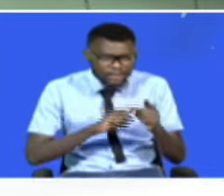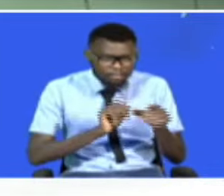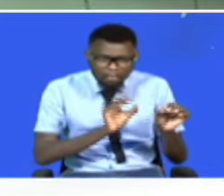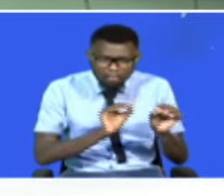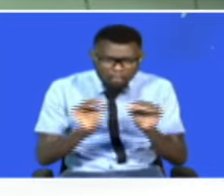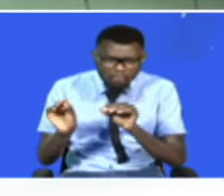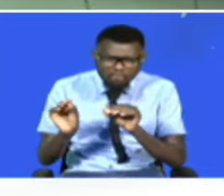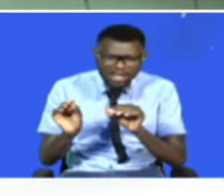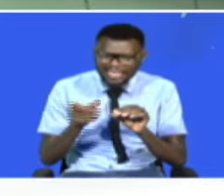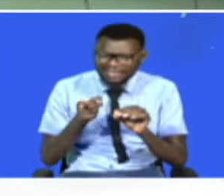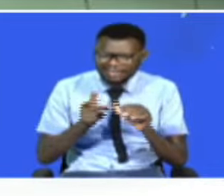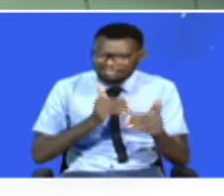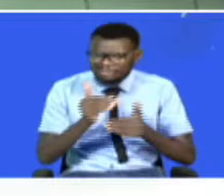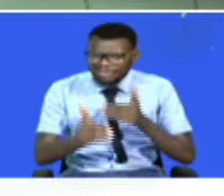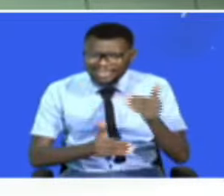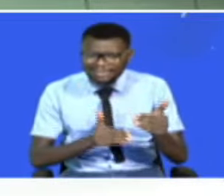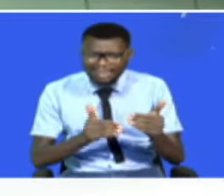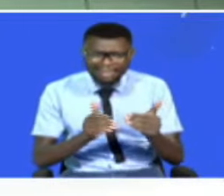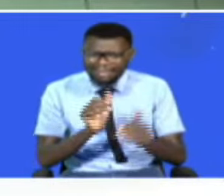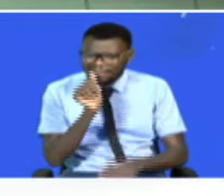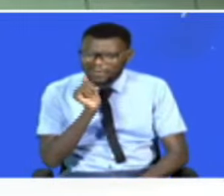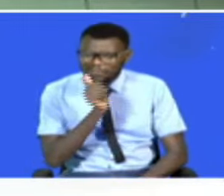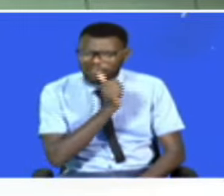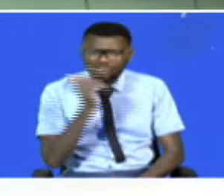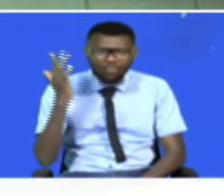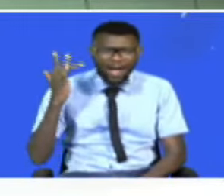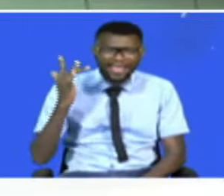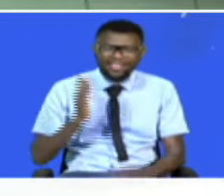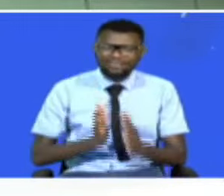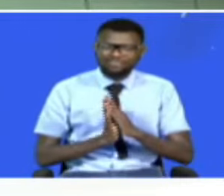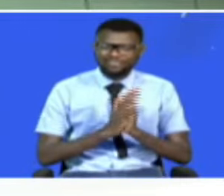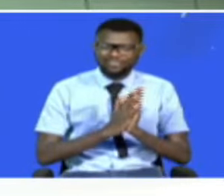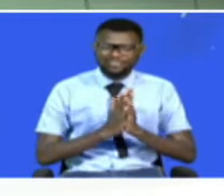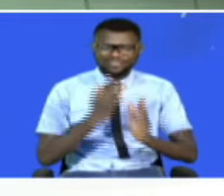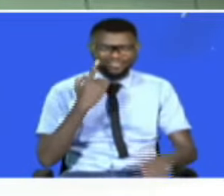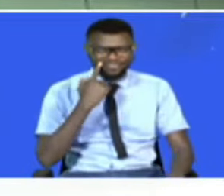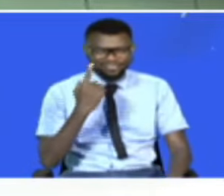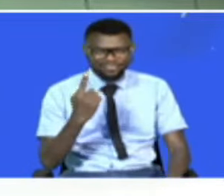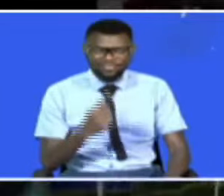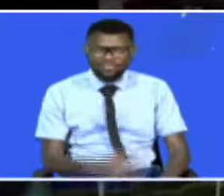to be shrouded in secrecy. Gloria Milimu has a story.